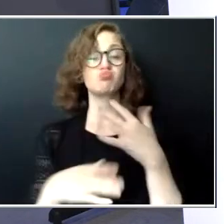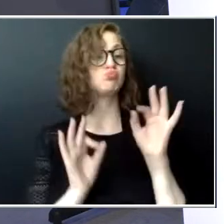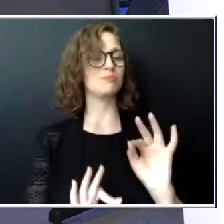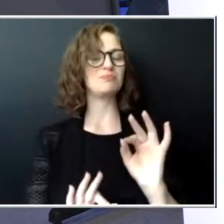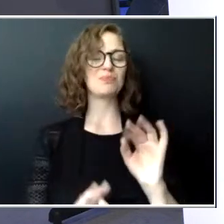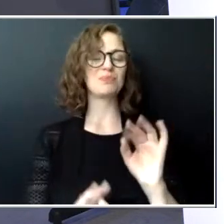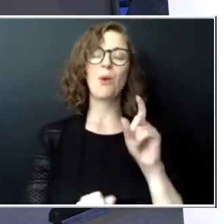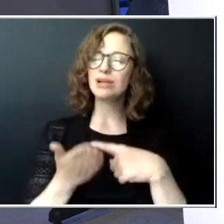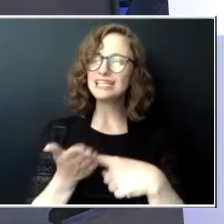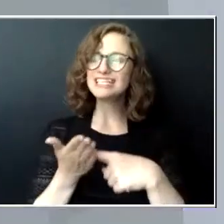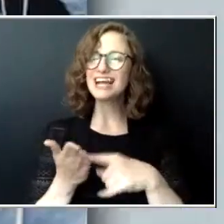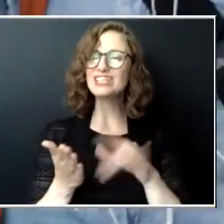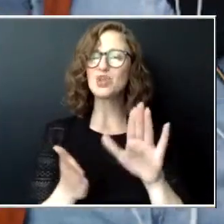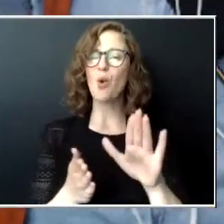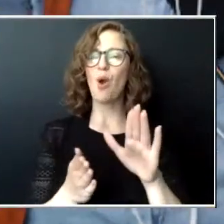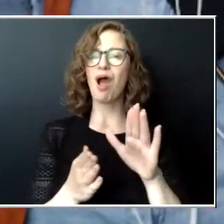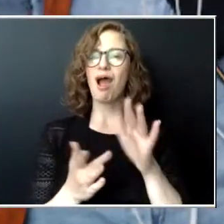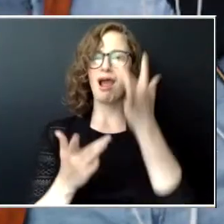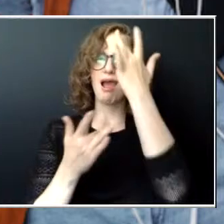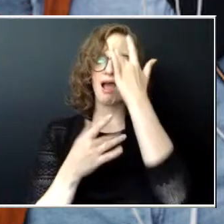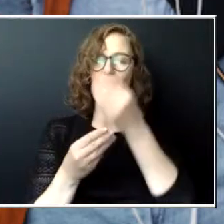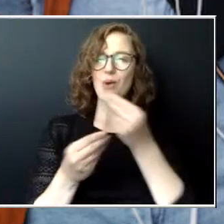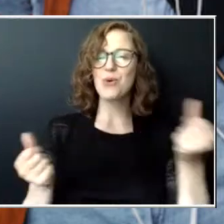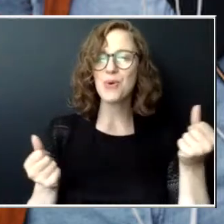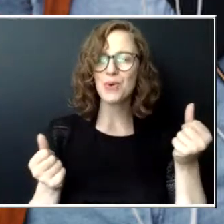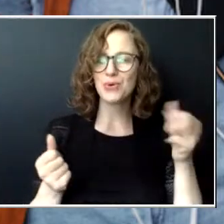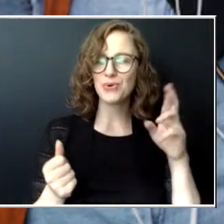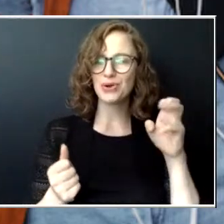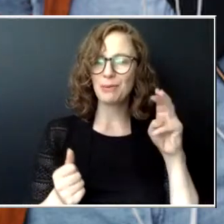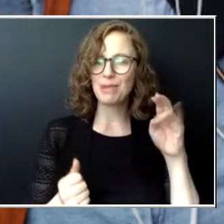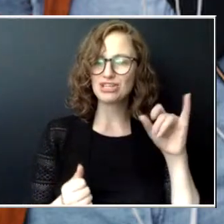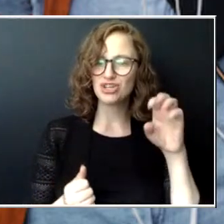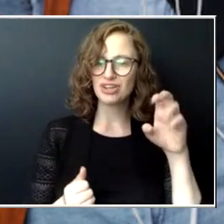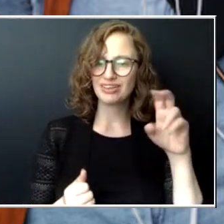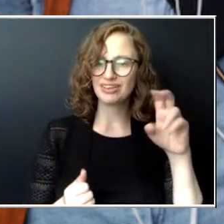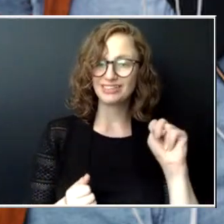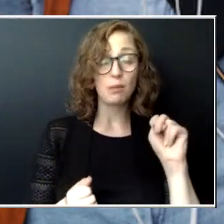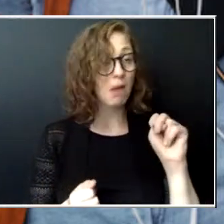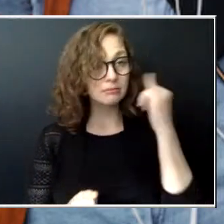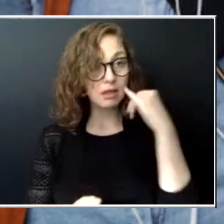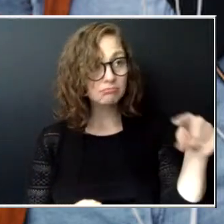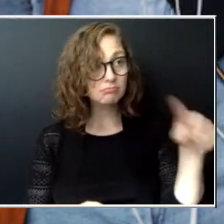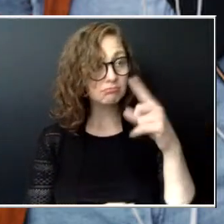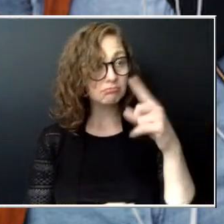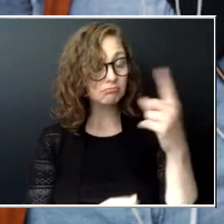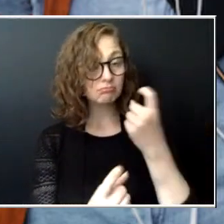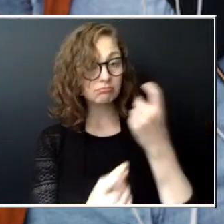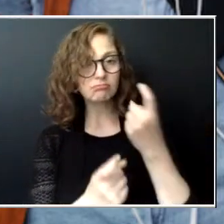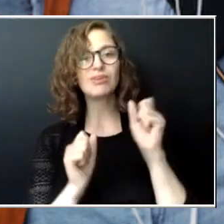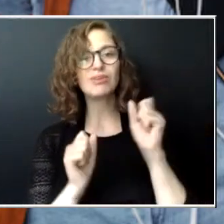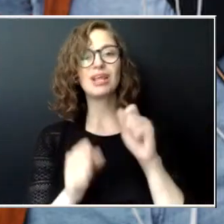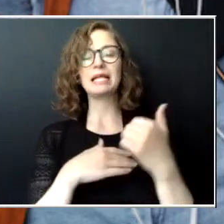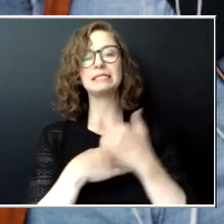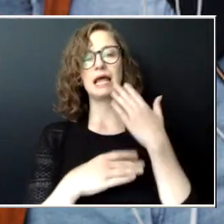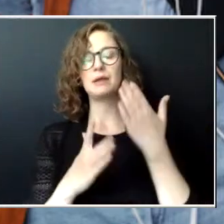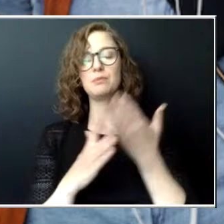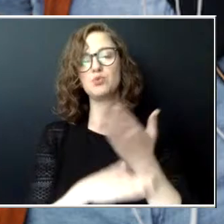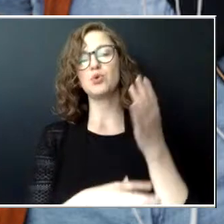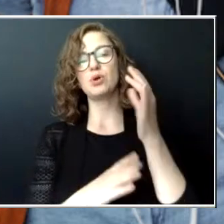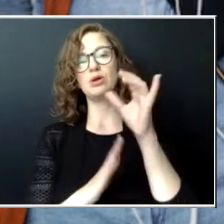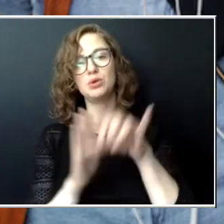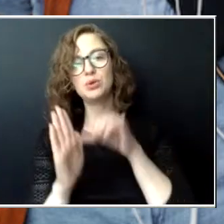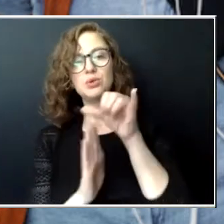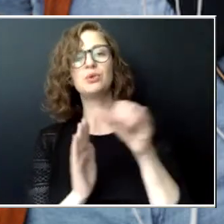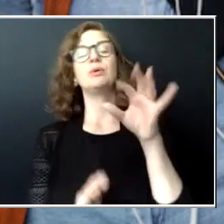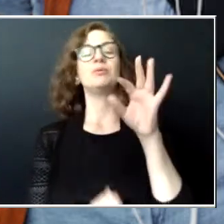that here in just a moment. But if you have any questions, you can use the chat on YouTube or Facebook. You can email the Medical News Network. That information is right there